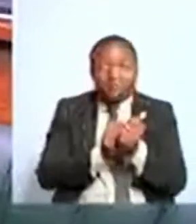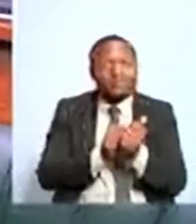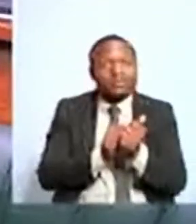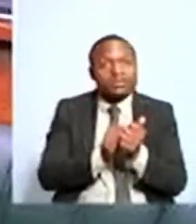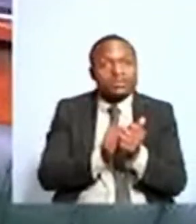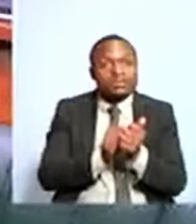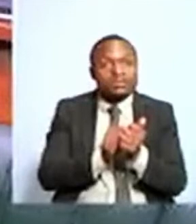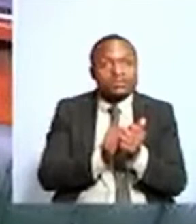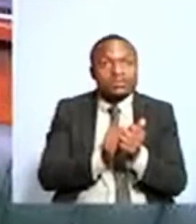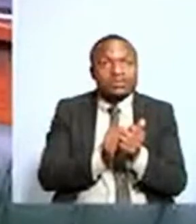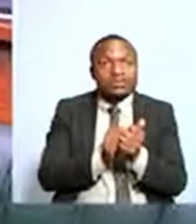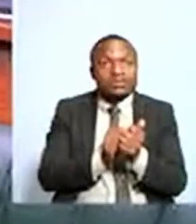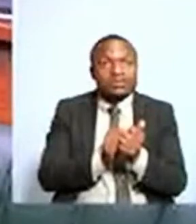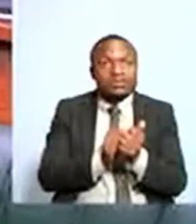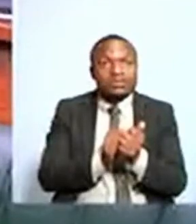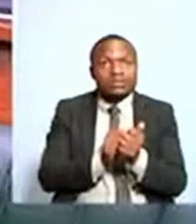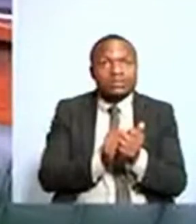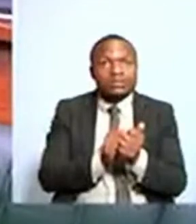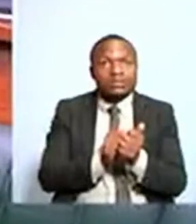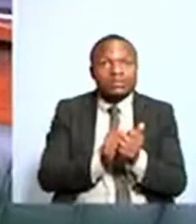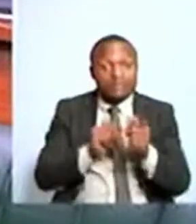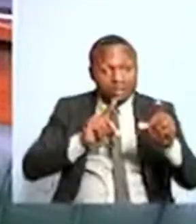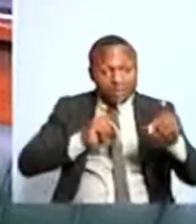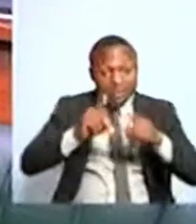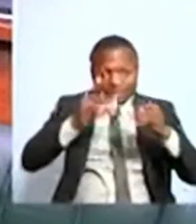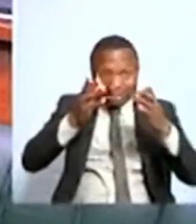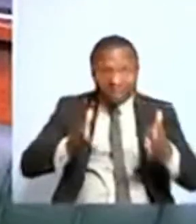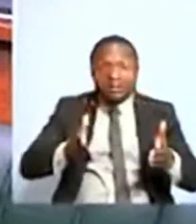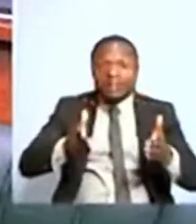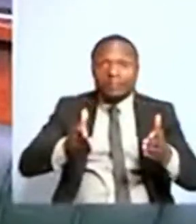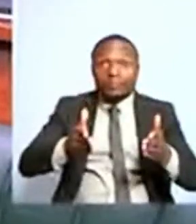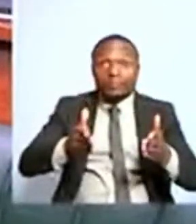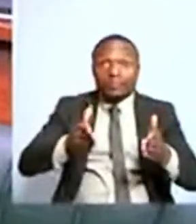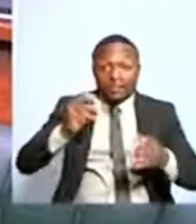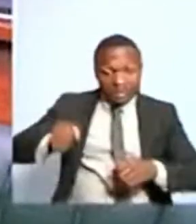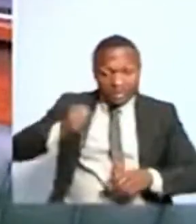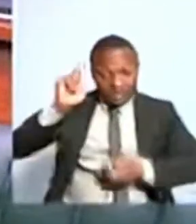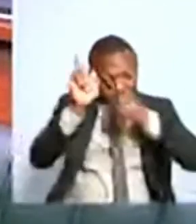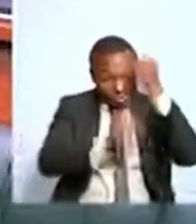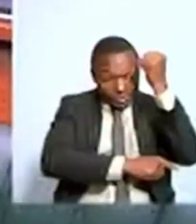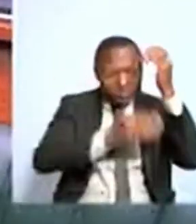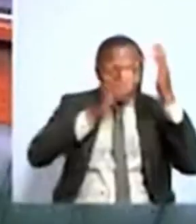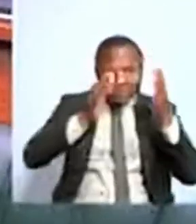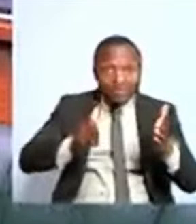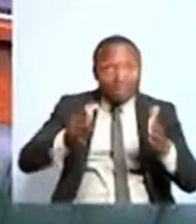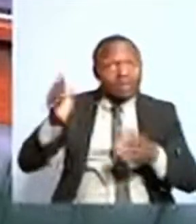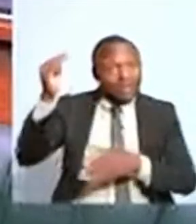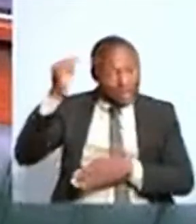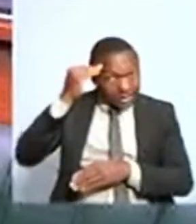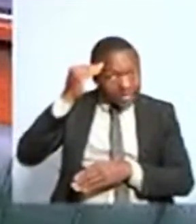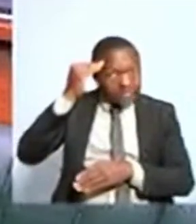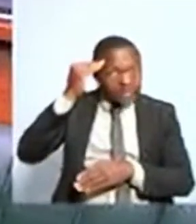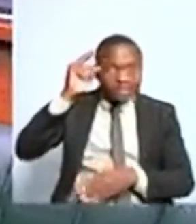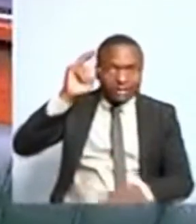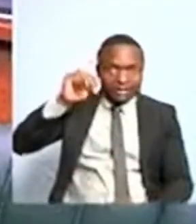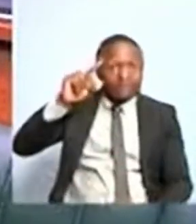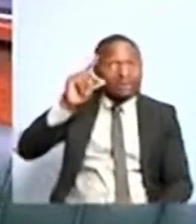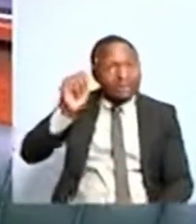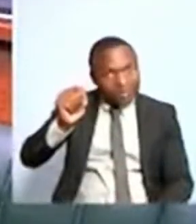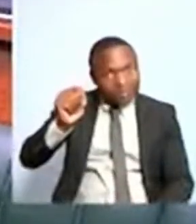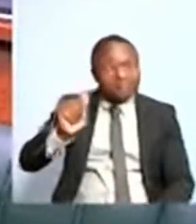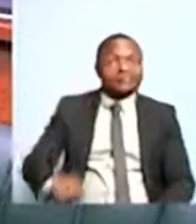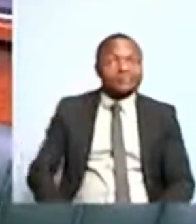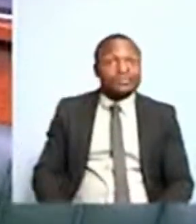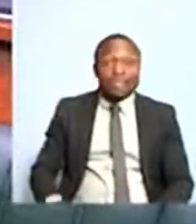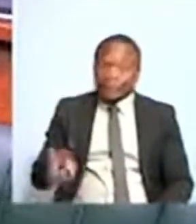the director being the chief prosecutor as well as the head of NPA. So is